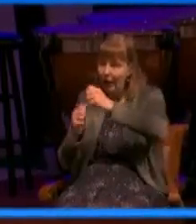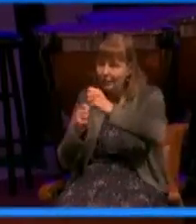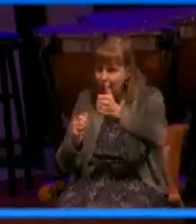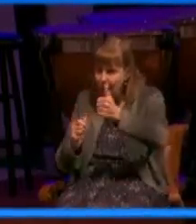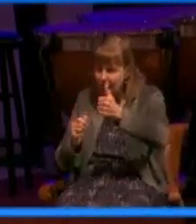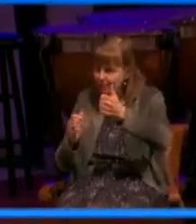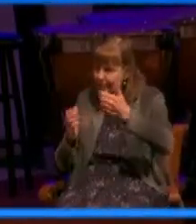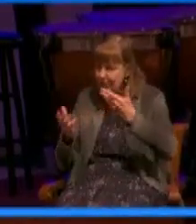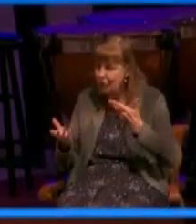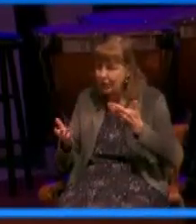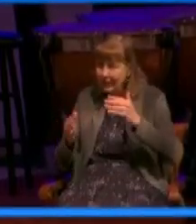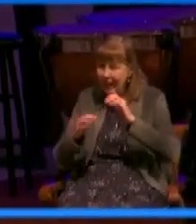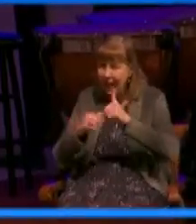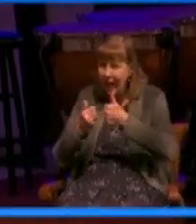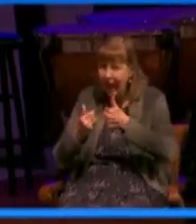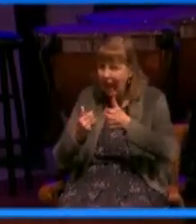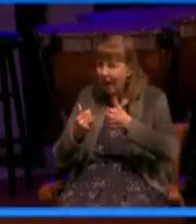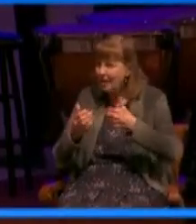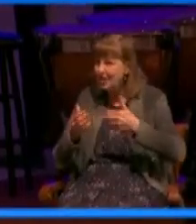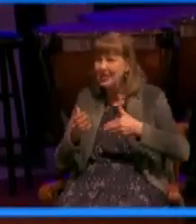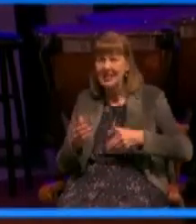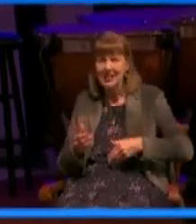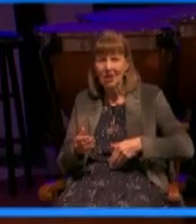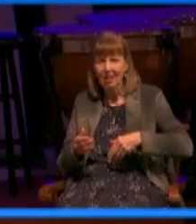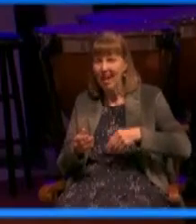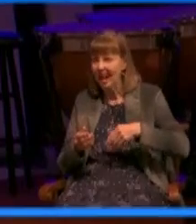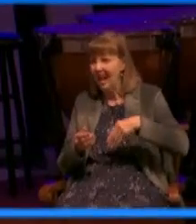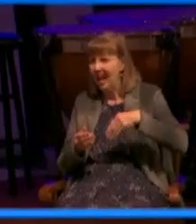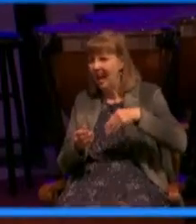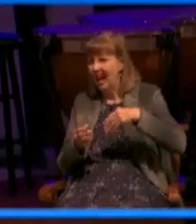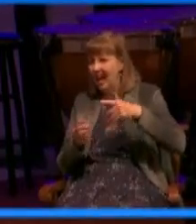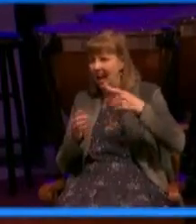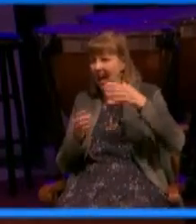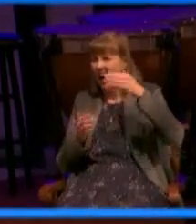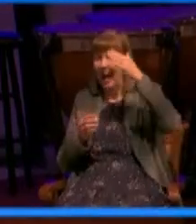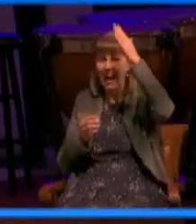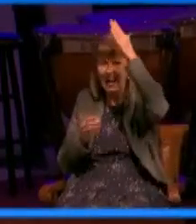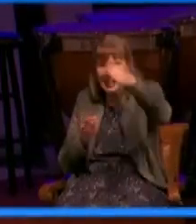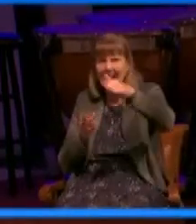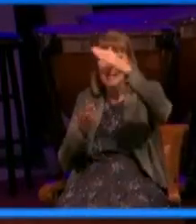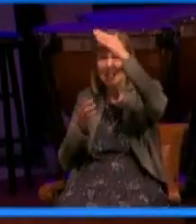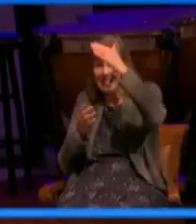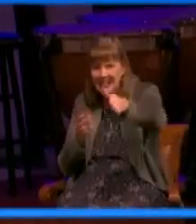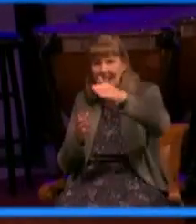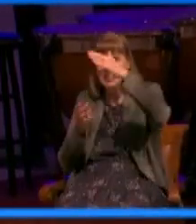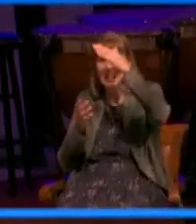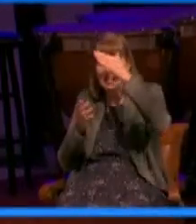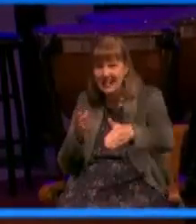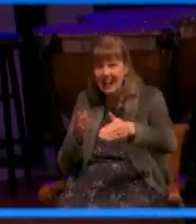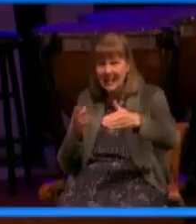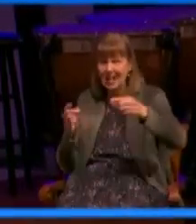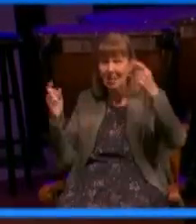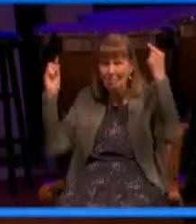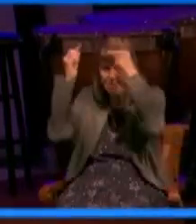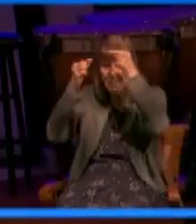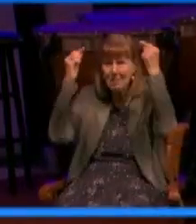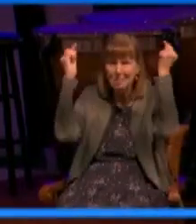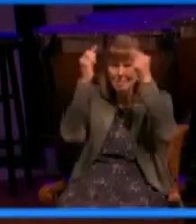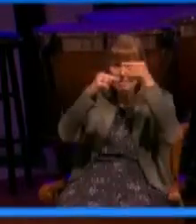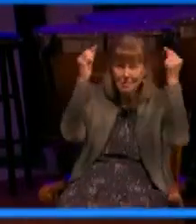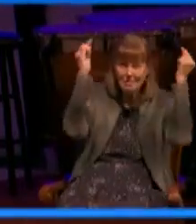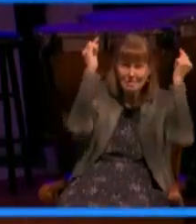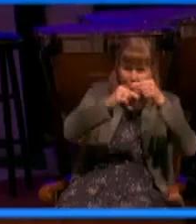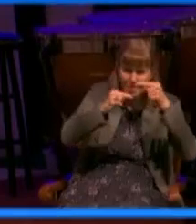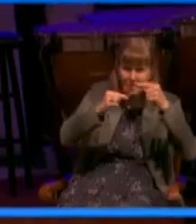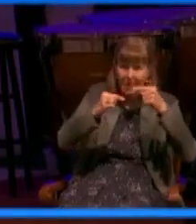we, our body, might be redeemed. The foreskin of the curse of sin laid on Christ, and he was cut away so that